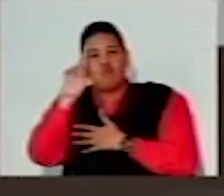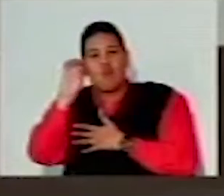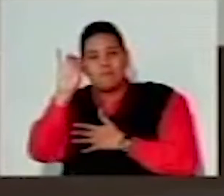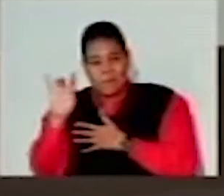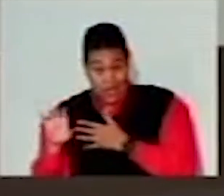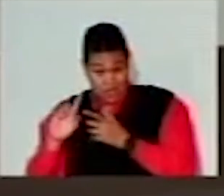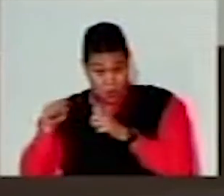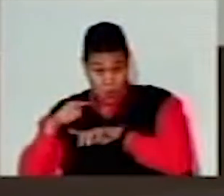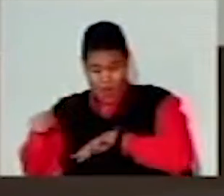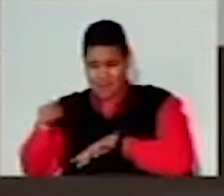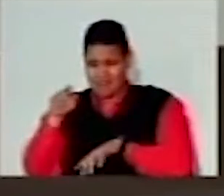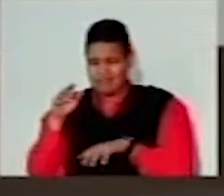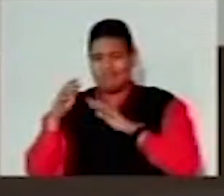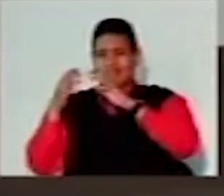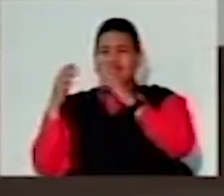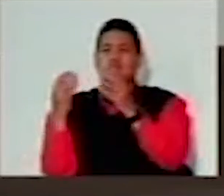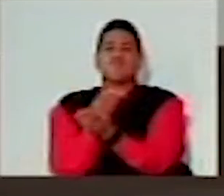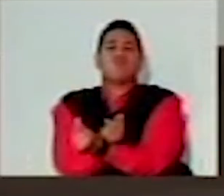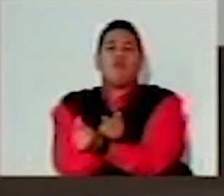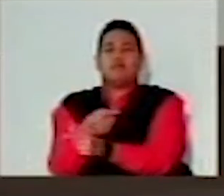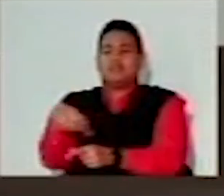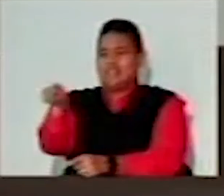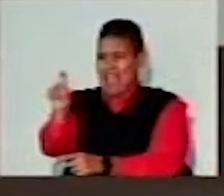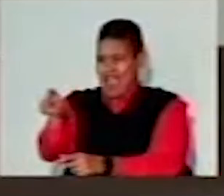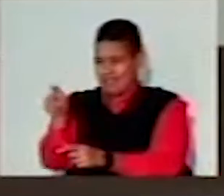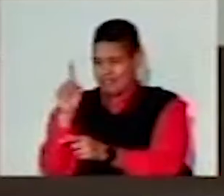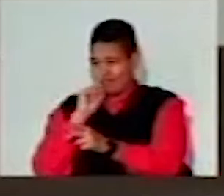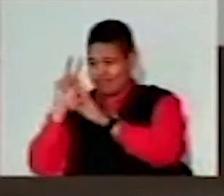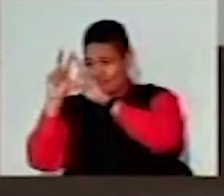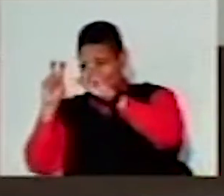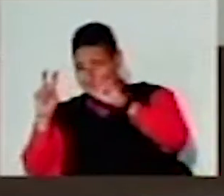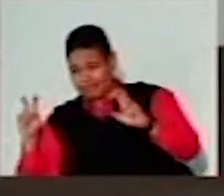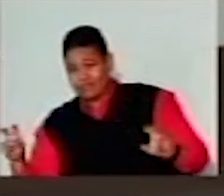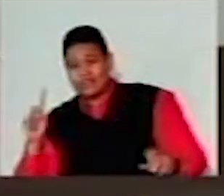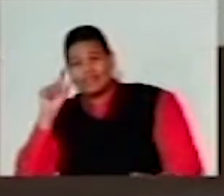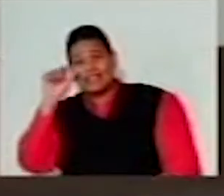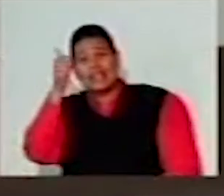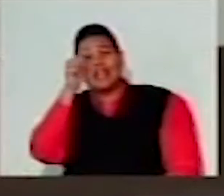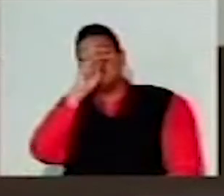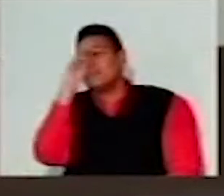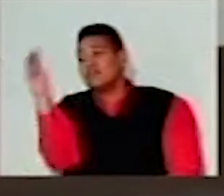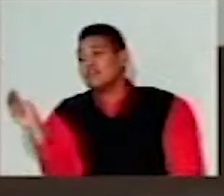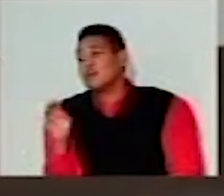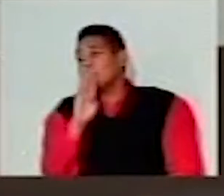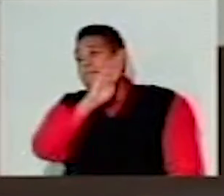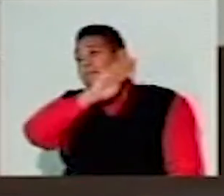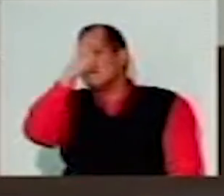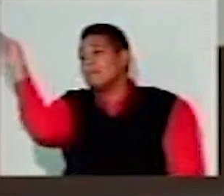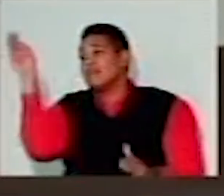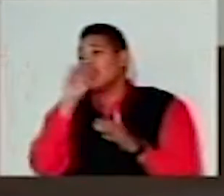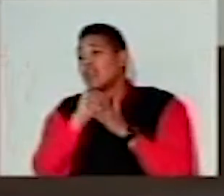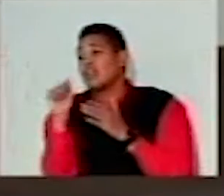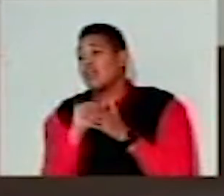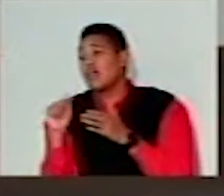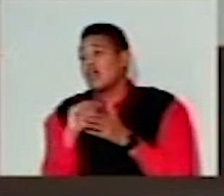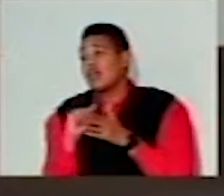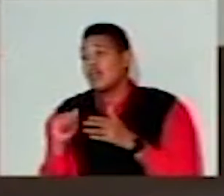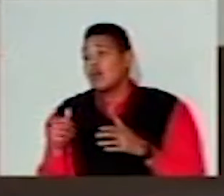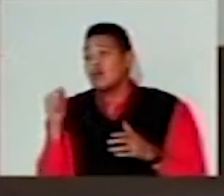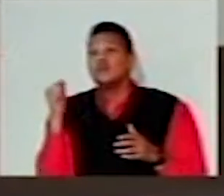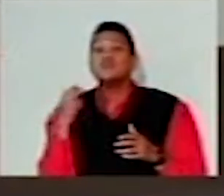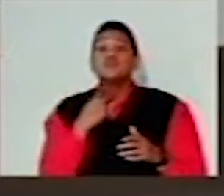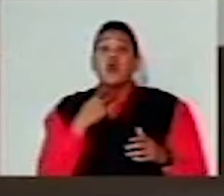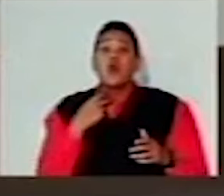estate has to be probated, there are tens of millions, hundreds of millions, $1 billion sometimes held